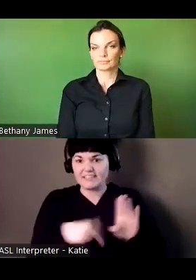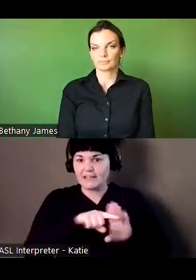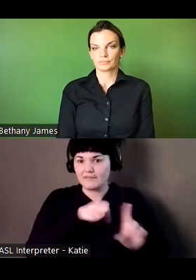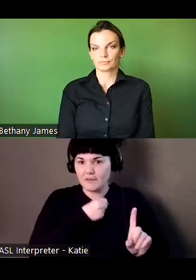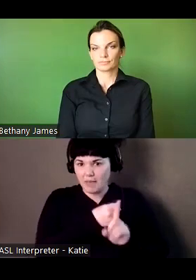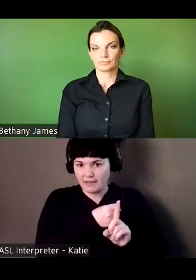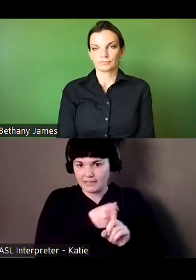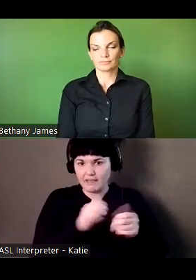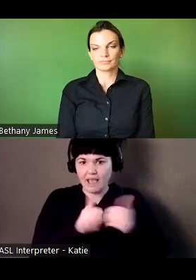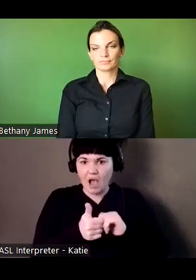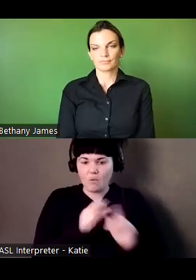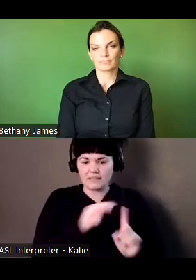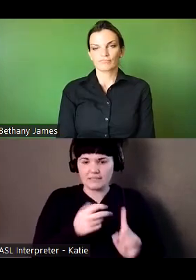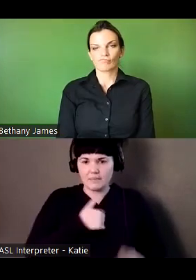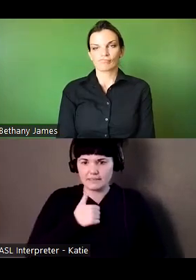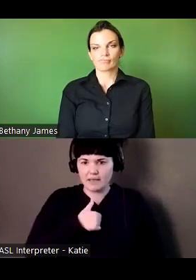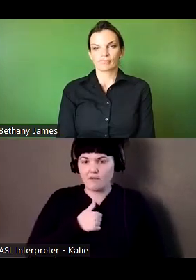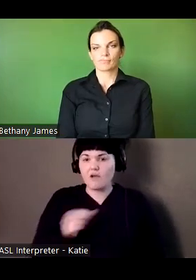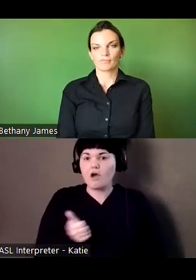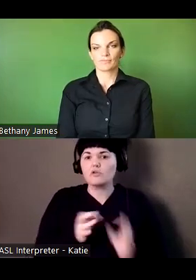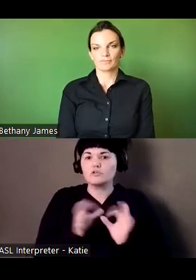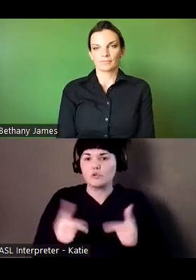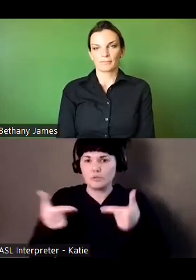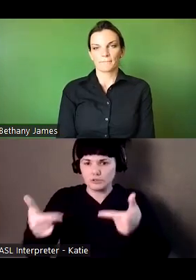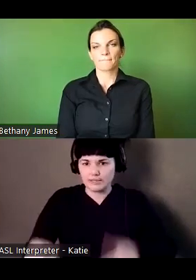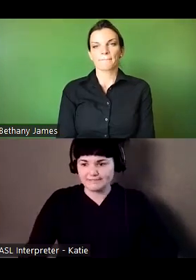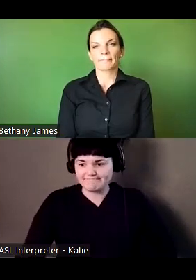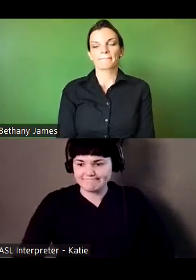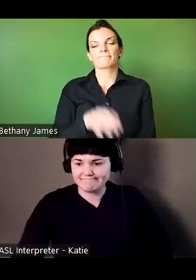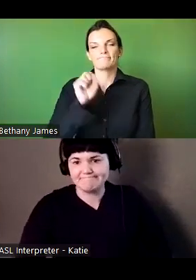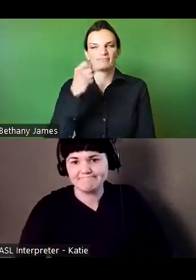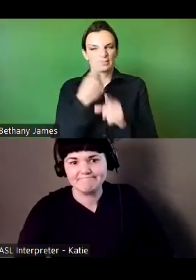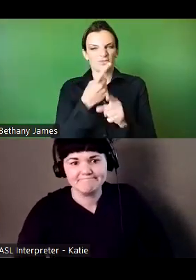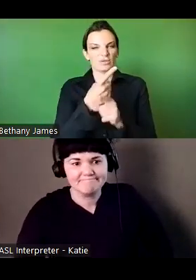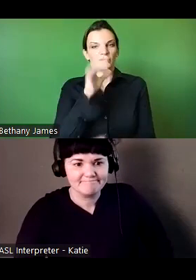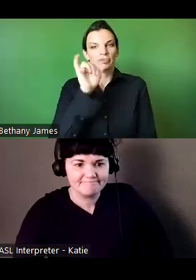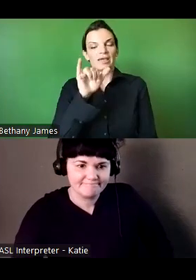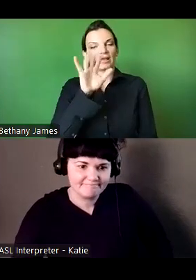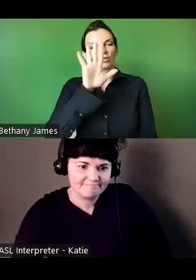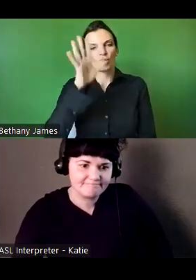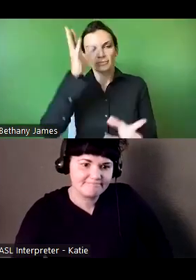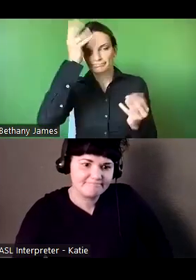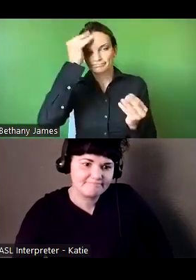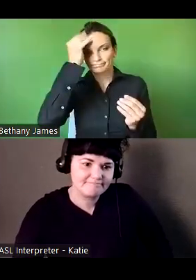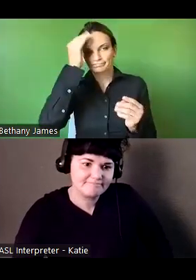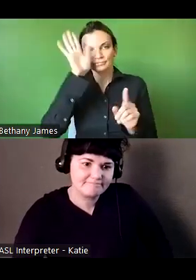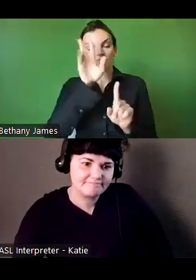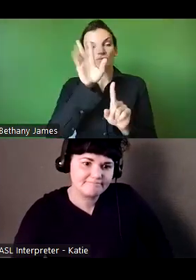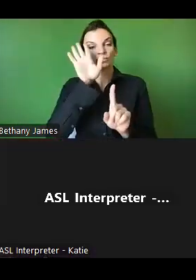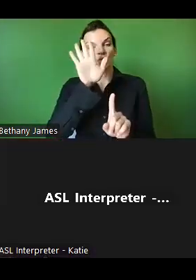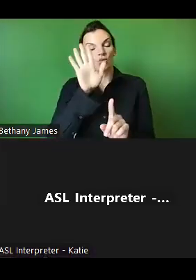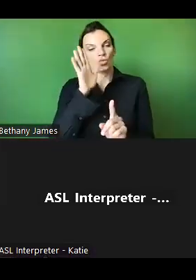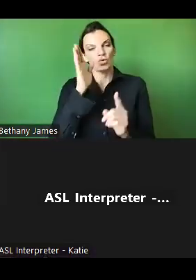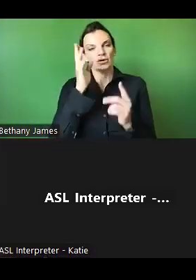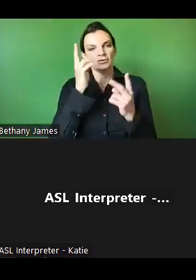impacting how I see myself. Right, it's like by that logic, if you view your